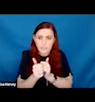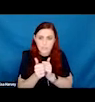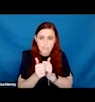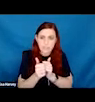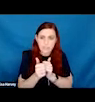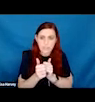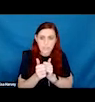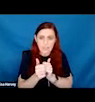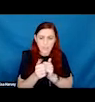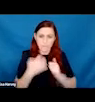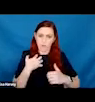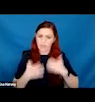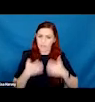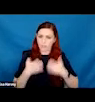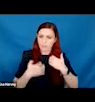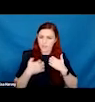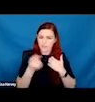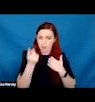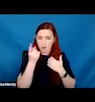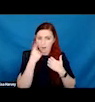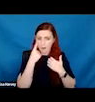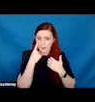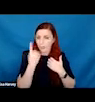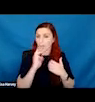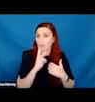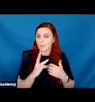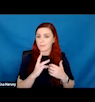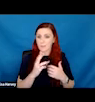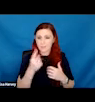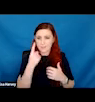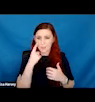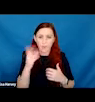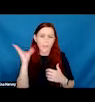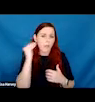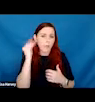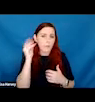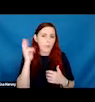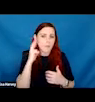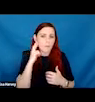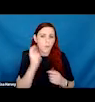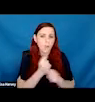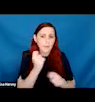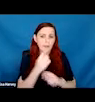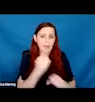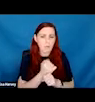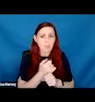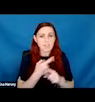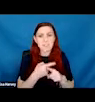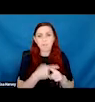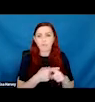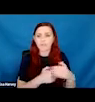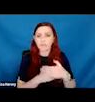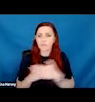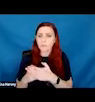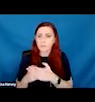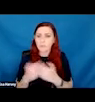quite interesting, to use one word, to hear people on the radio complaining about temporary restrictions to